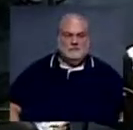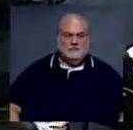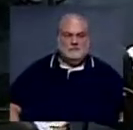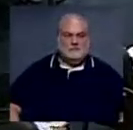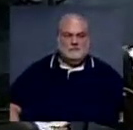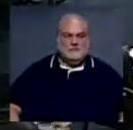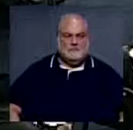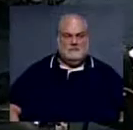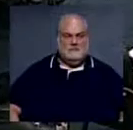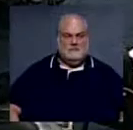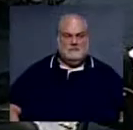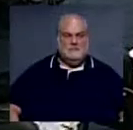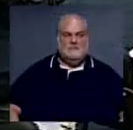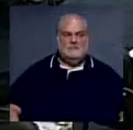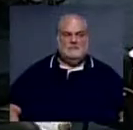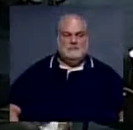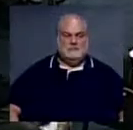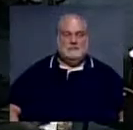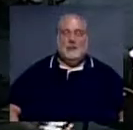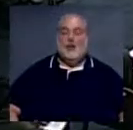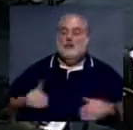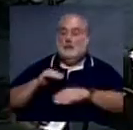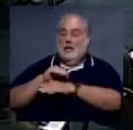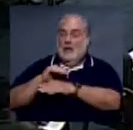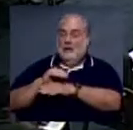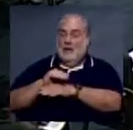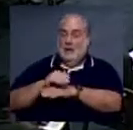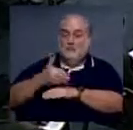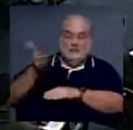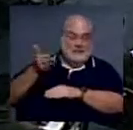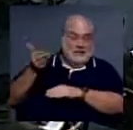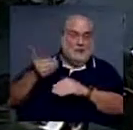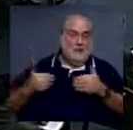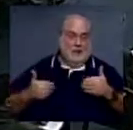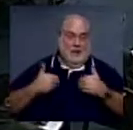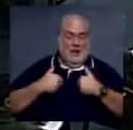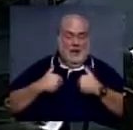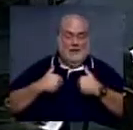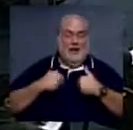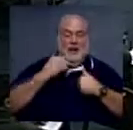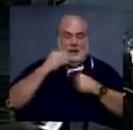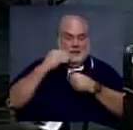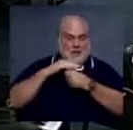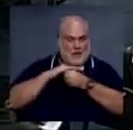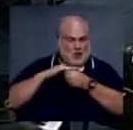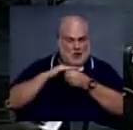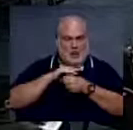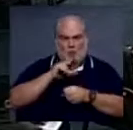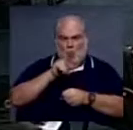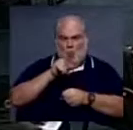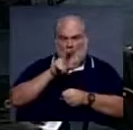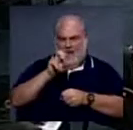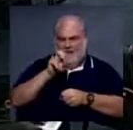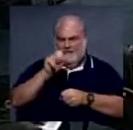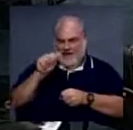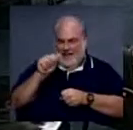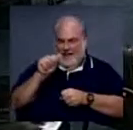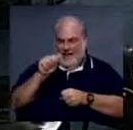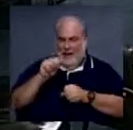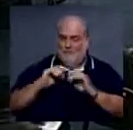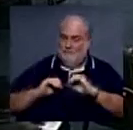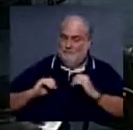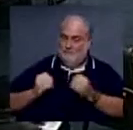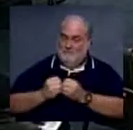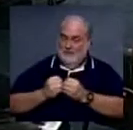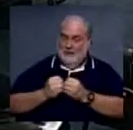Before we get into the agenda, we have one presentation this evening. Neighborhood USA is an organization that the city has participated in, and we